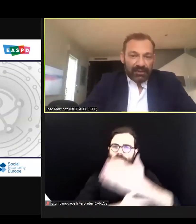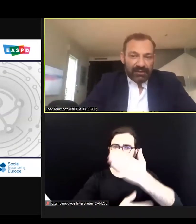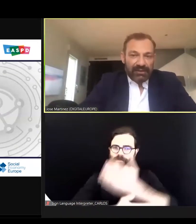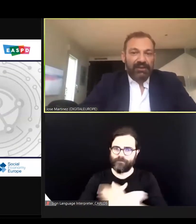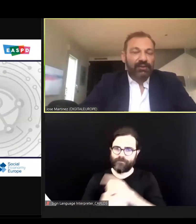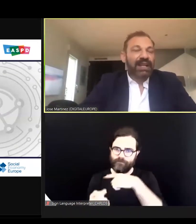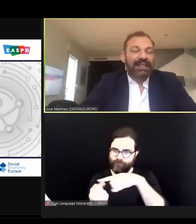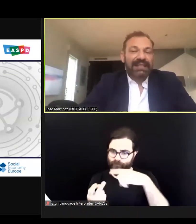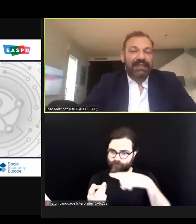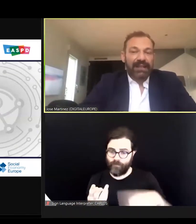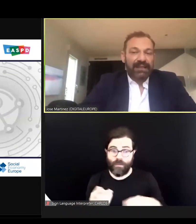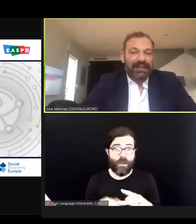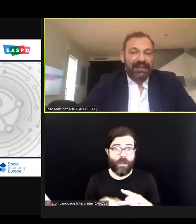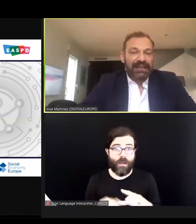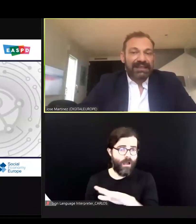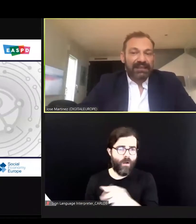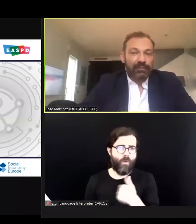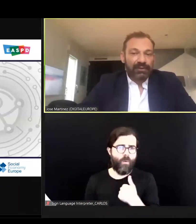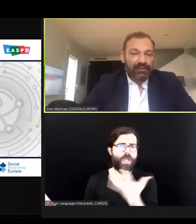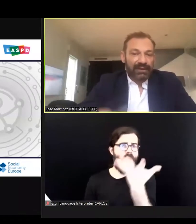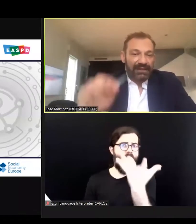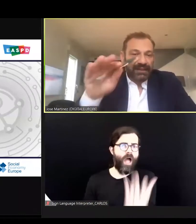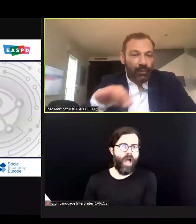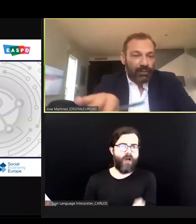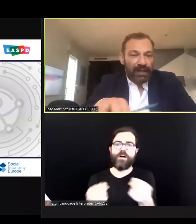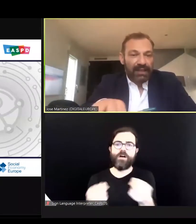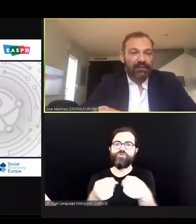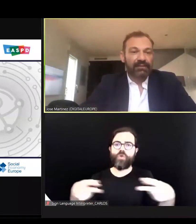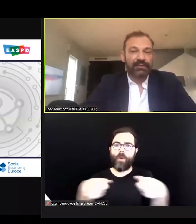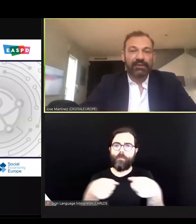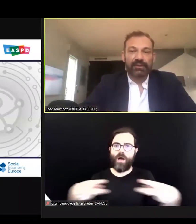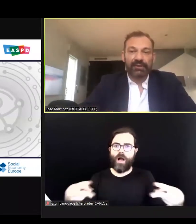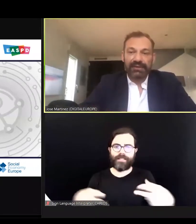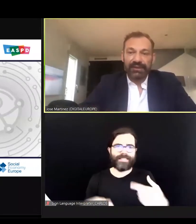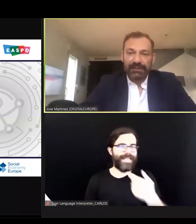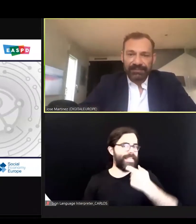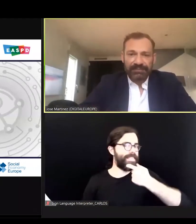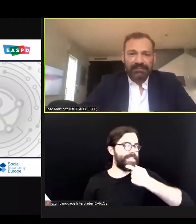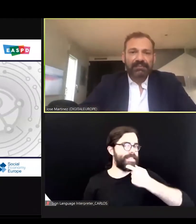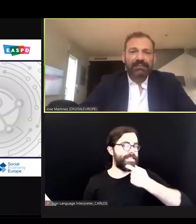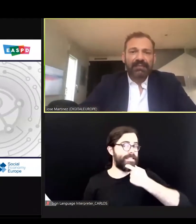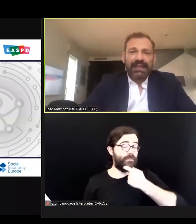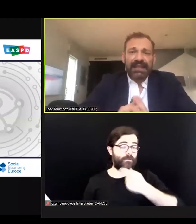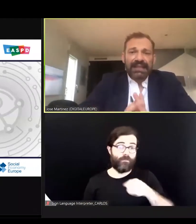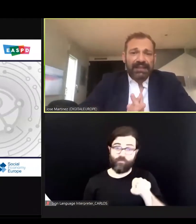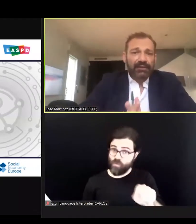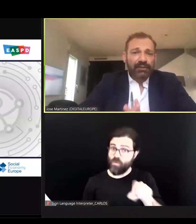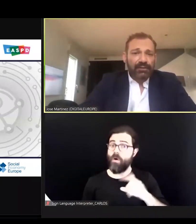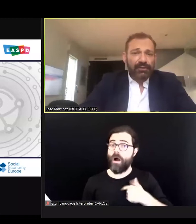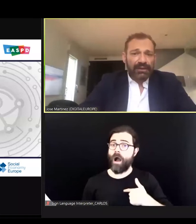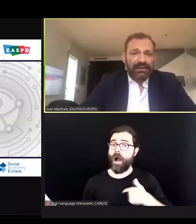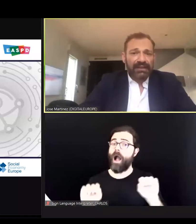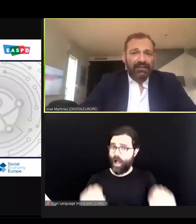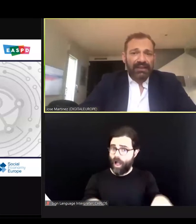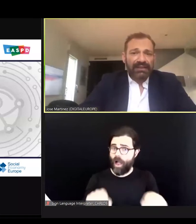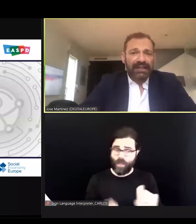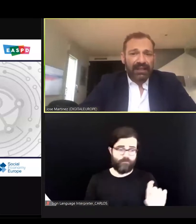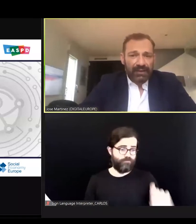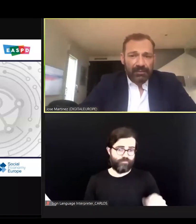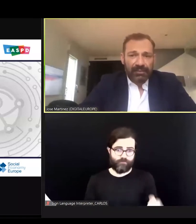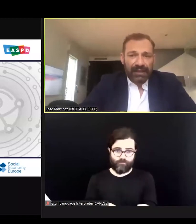captioning that you can activate in the CC button in the lower part of your screen. There is also international